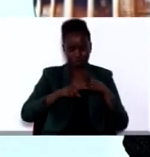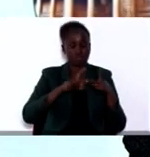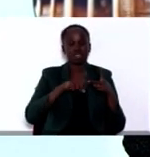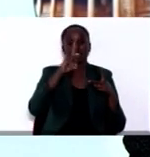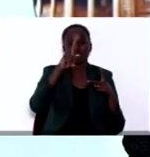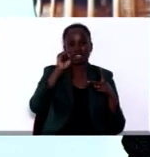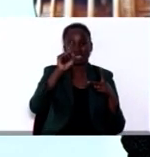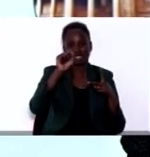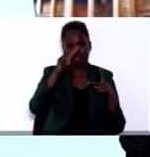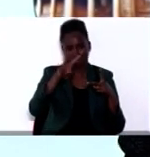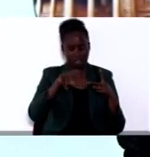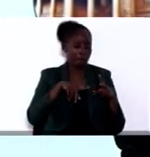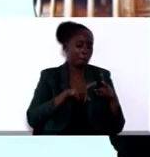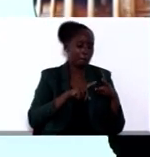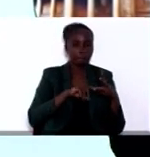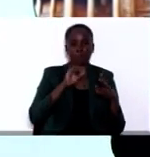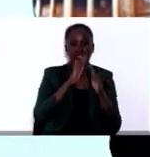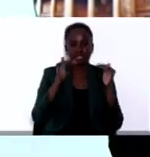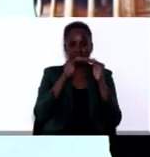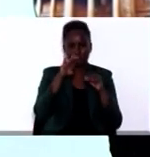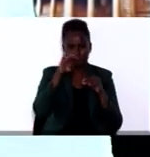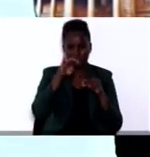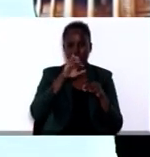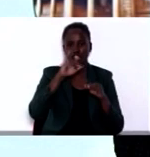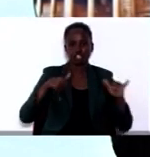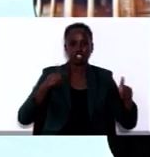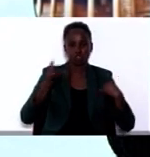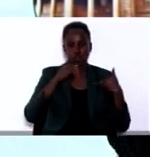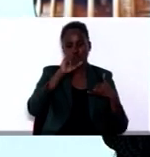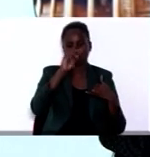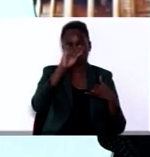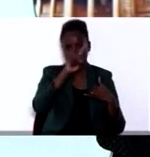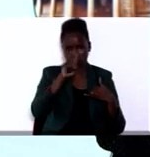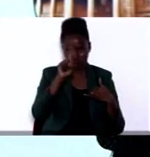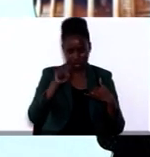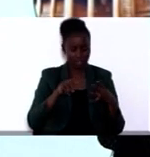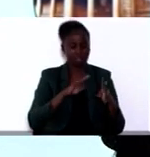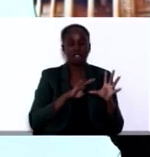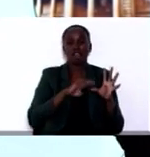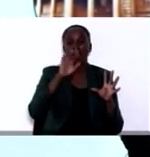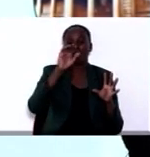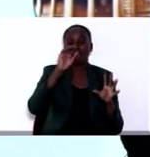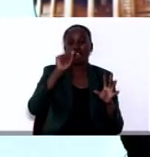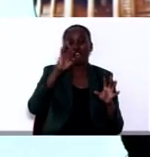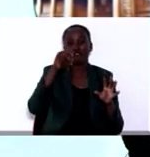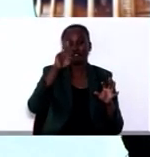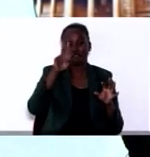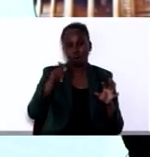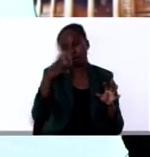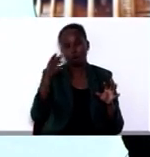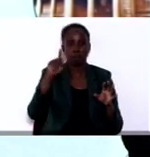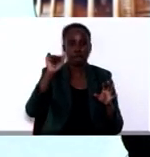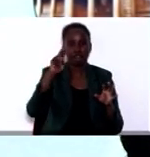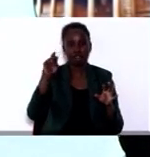DSTV, the Standard Bank Joy of Jazz, the Afro-Punk Festival, and the inaugural